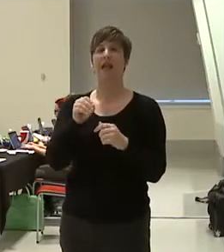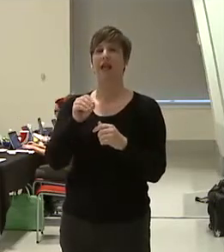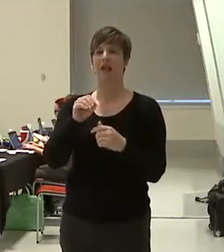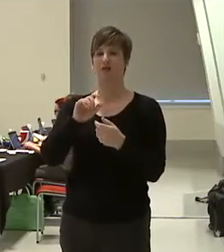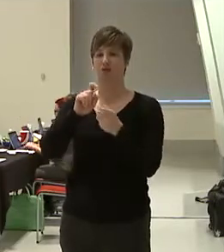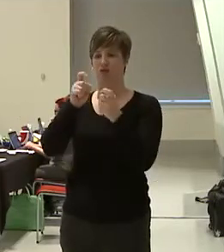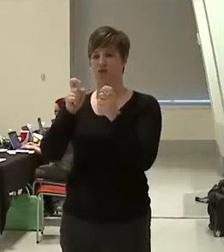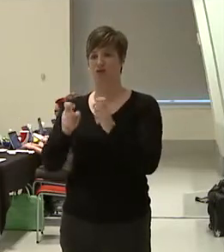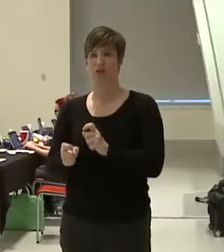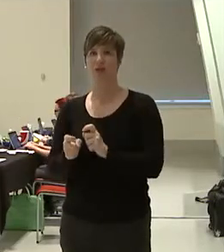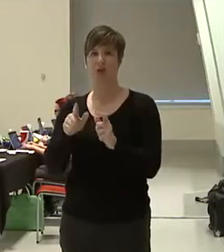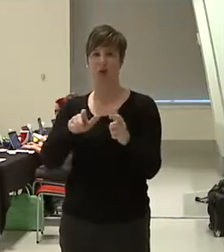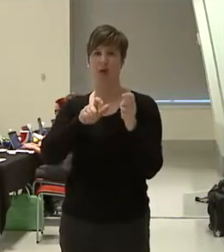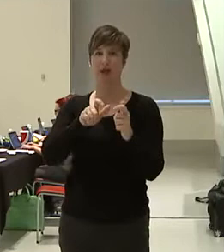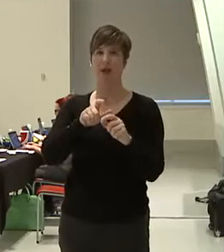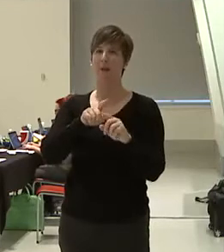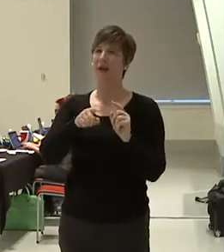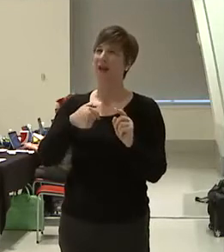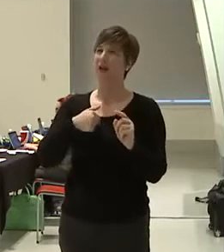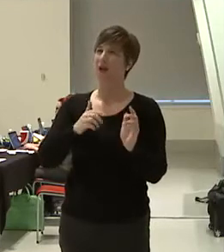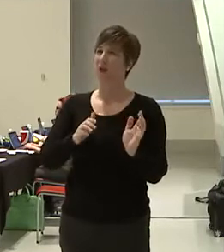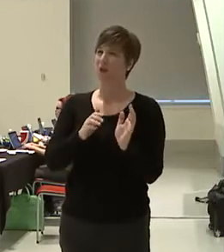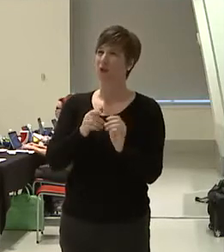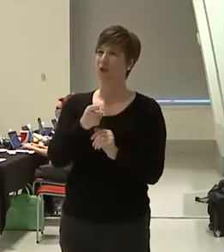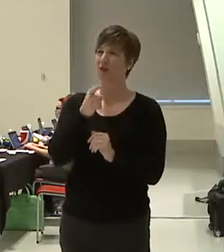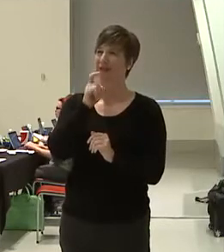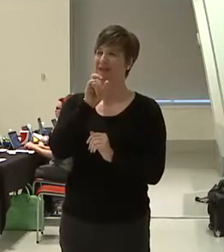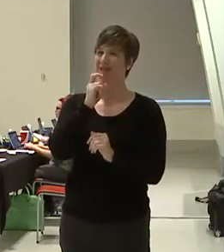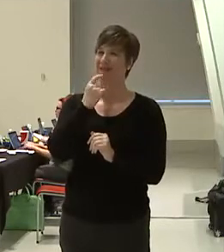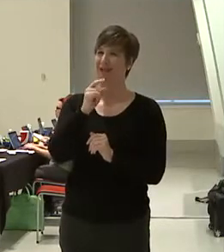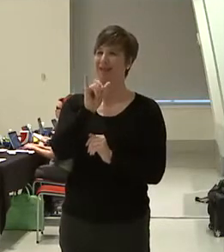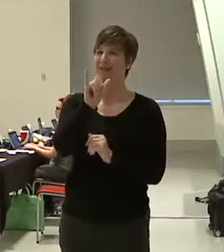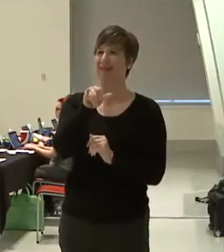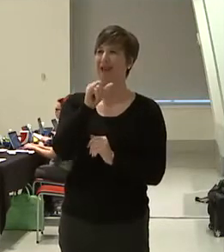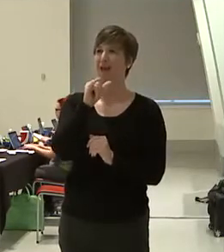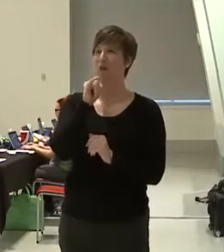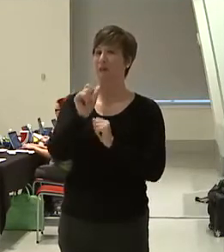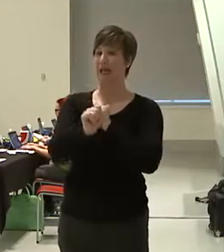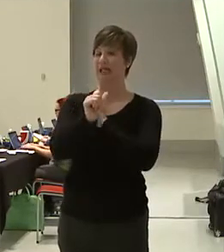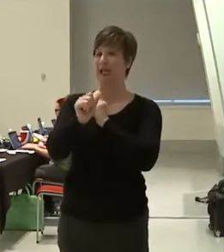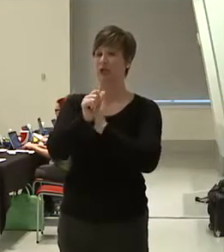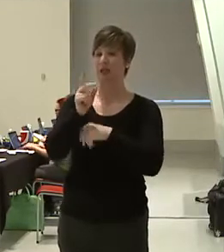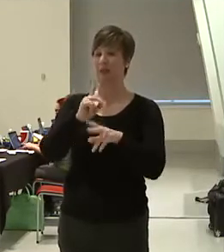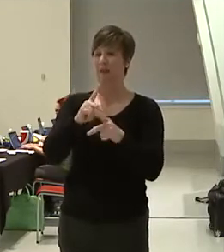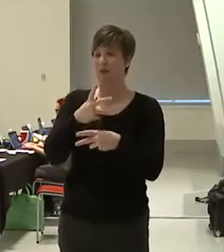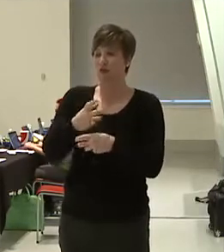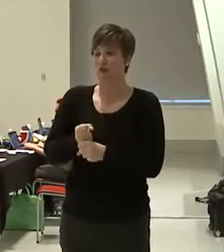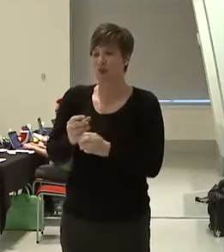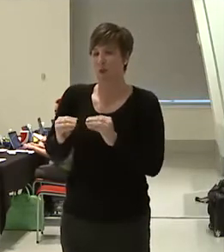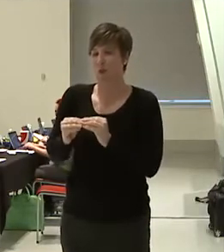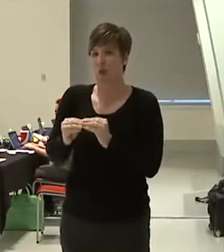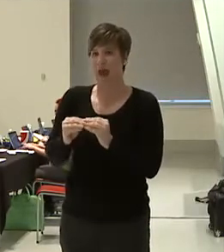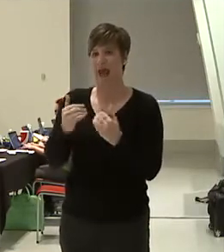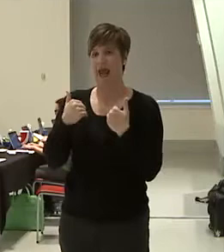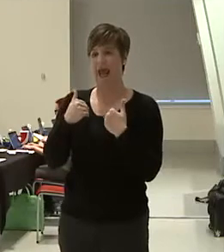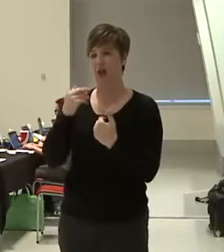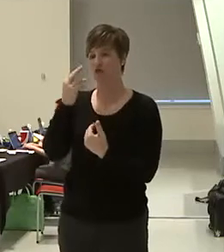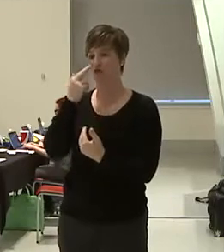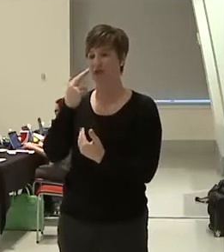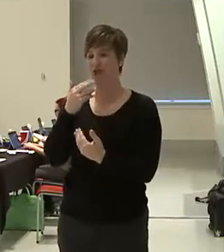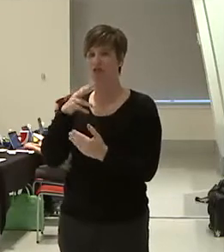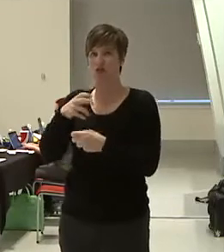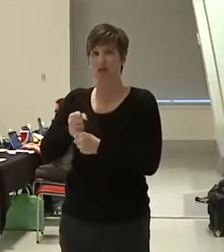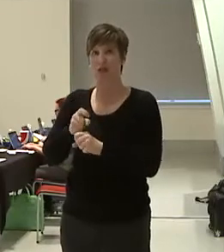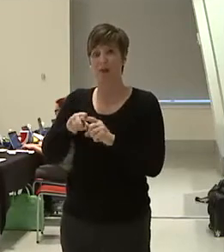But I would push you to say that like, that wouldn't be as dangerous if people trusted more and had reason to trust, right? But we